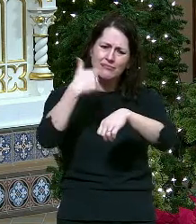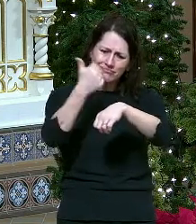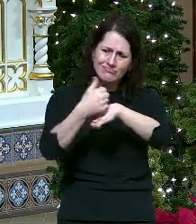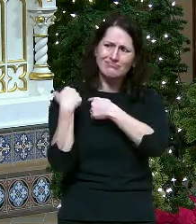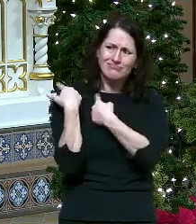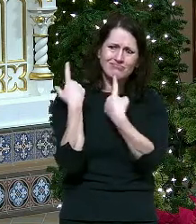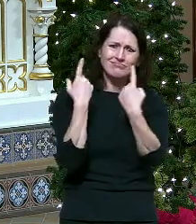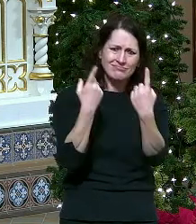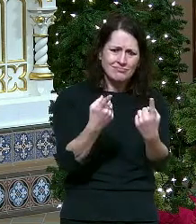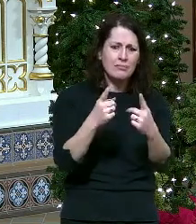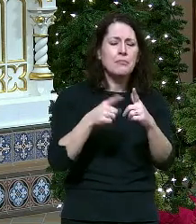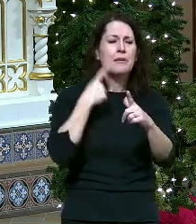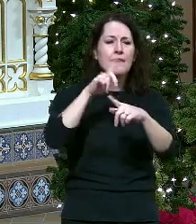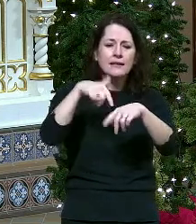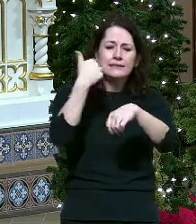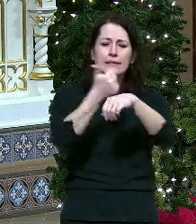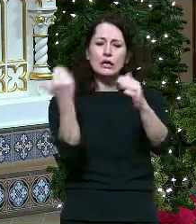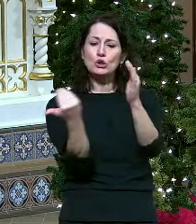even higher.